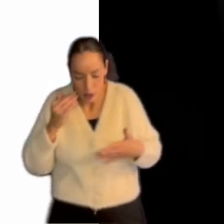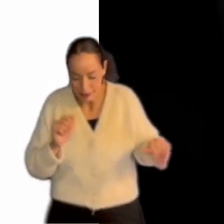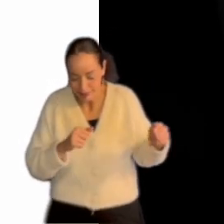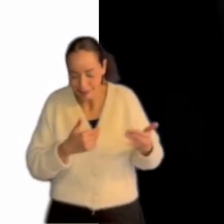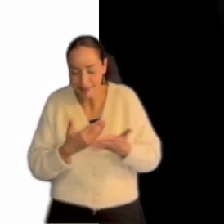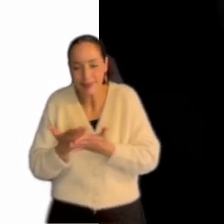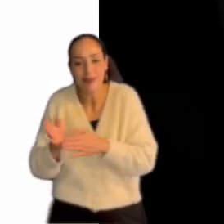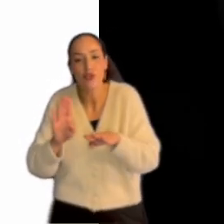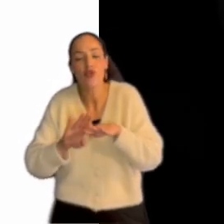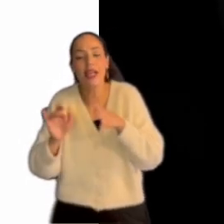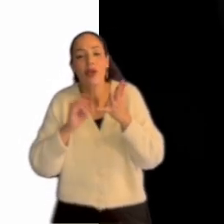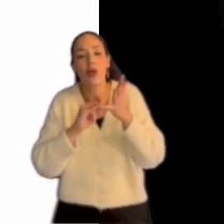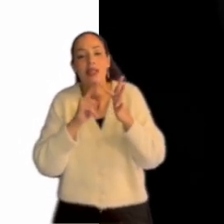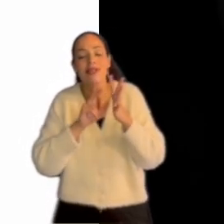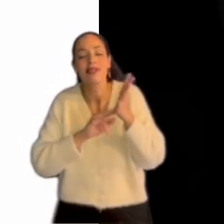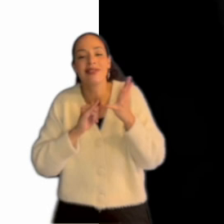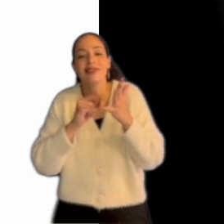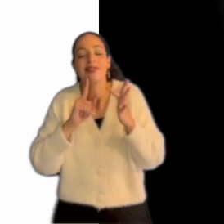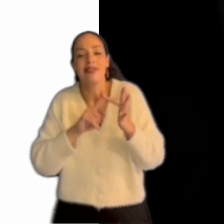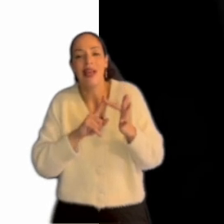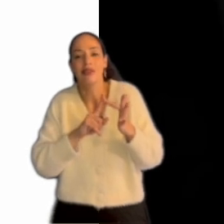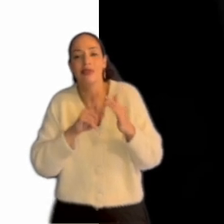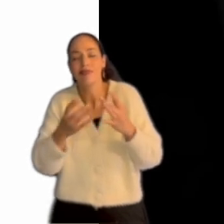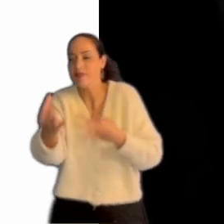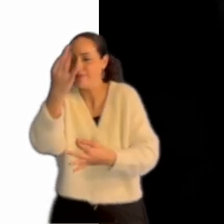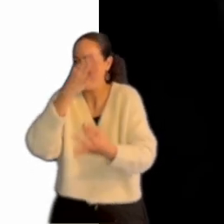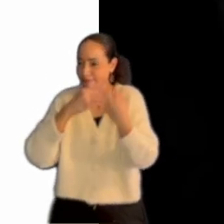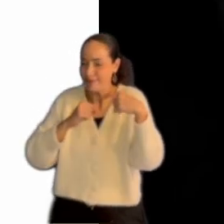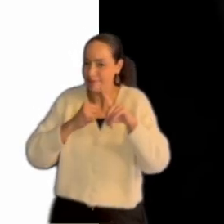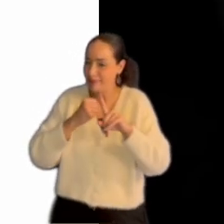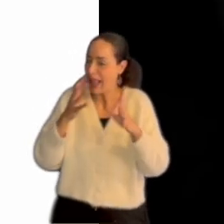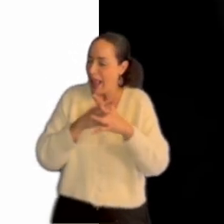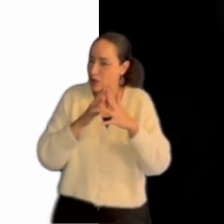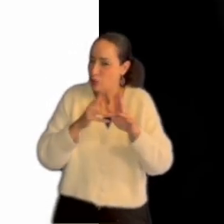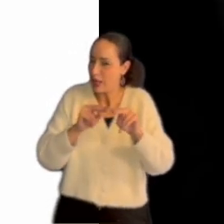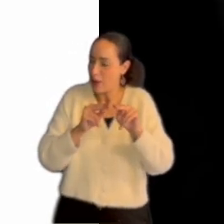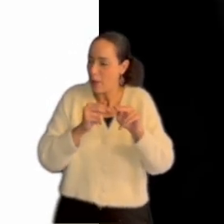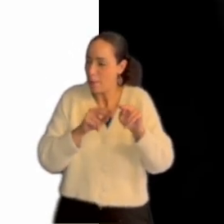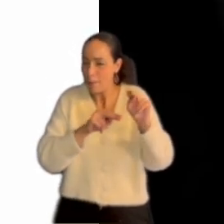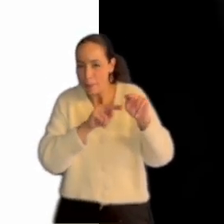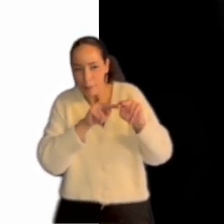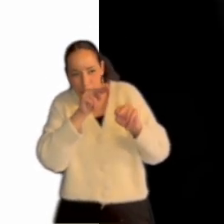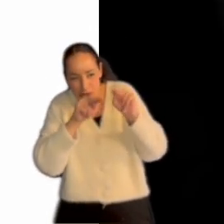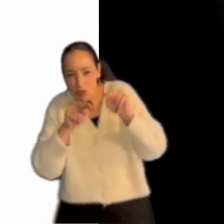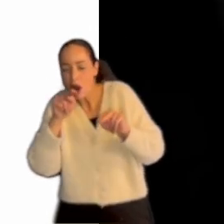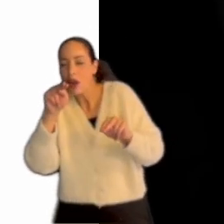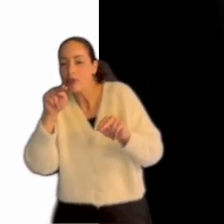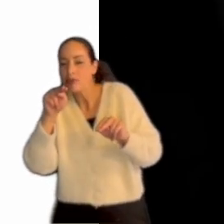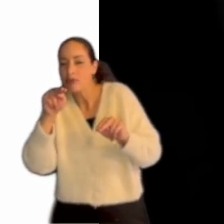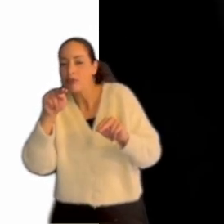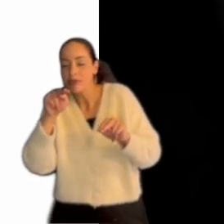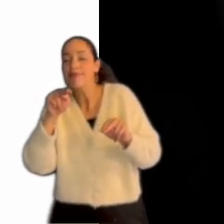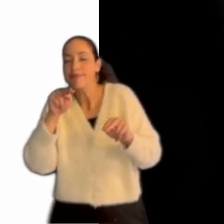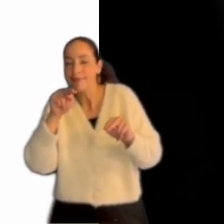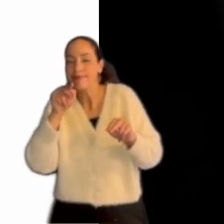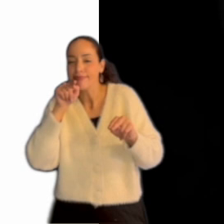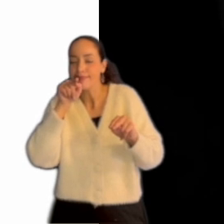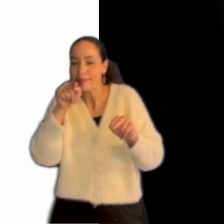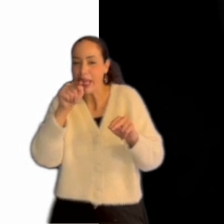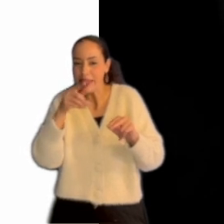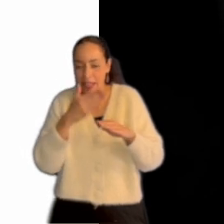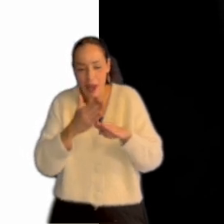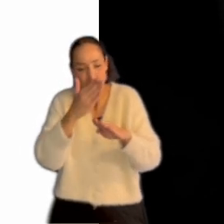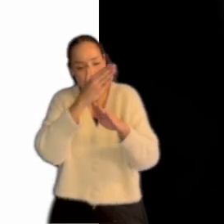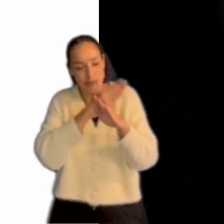itself to a predetermined set of outcomes, often favoured by funders and those who commission services. Instead, a trauma-informed approach